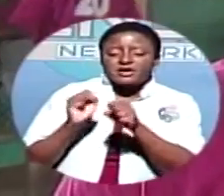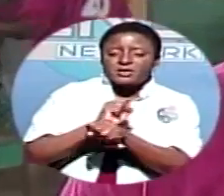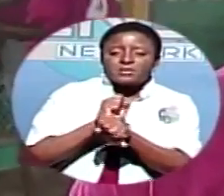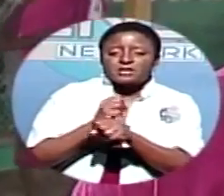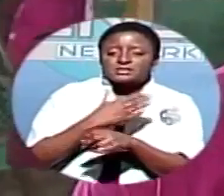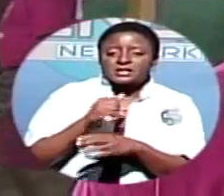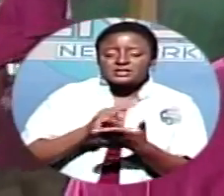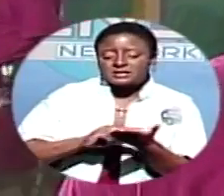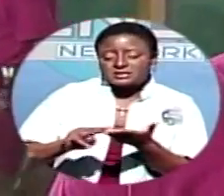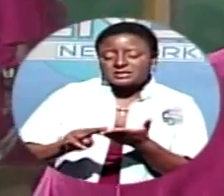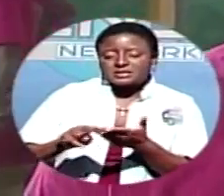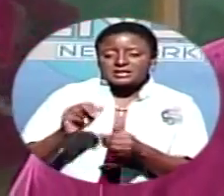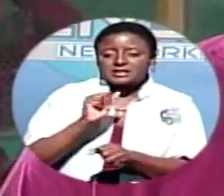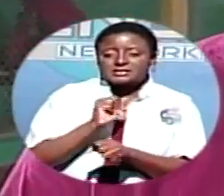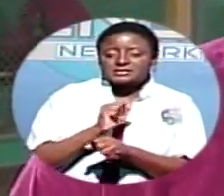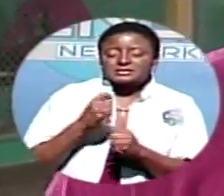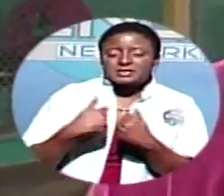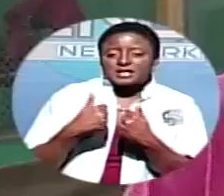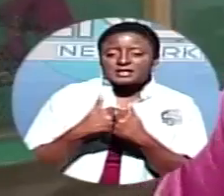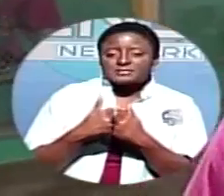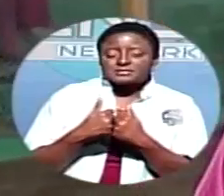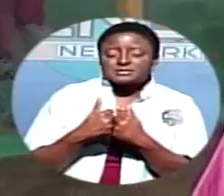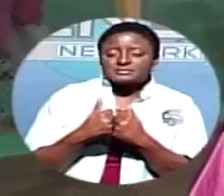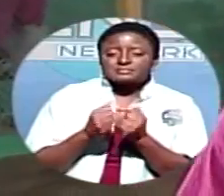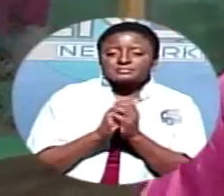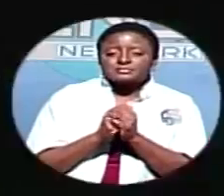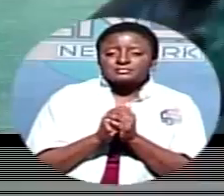get plenty of defense this year, so all I got to do is go out there and throw strikes.